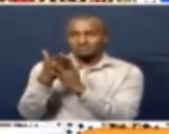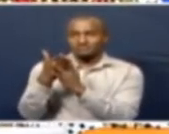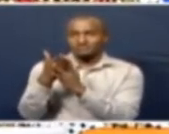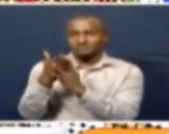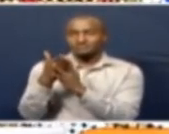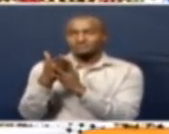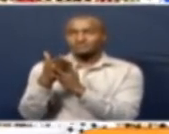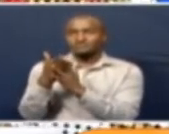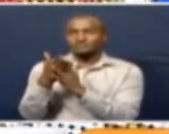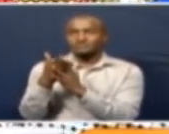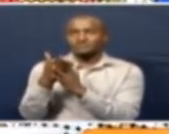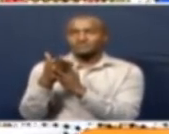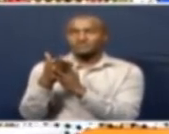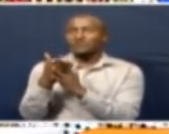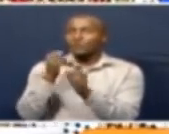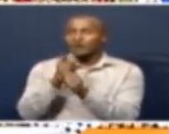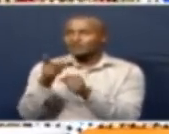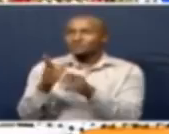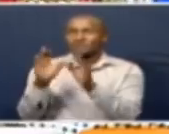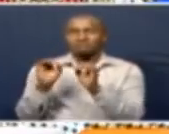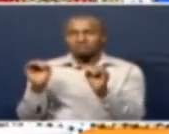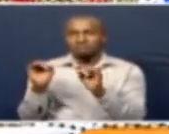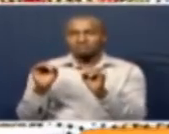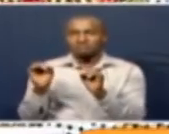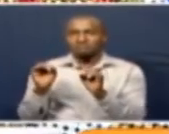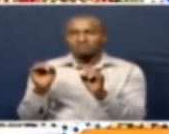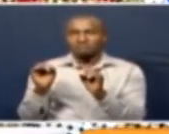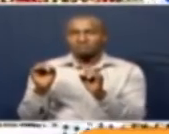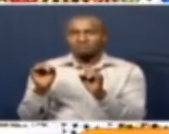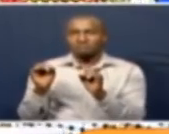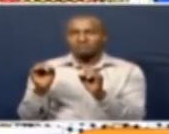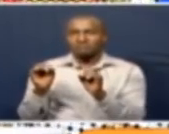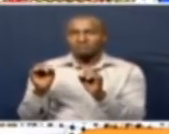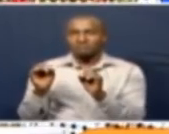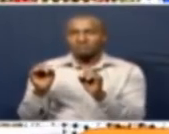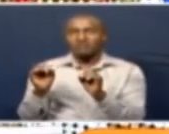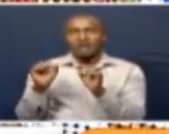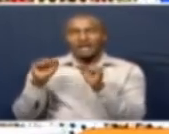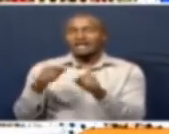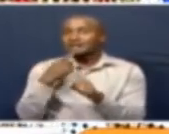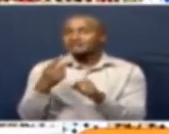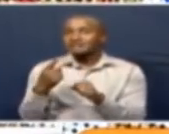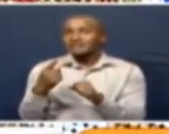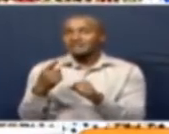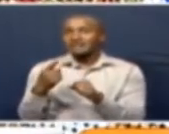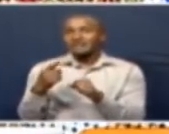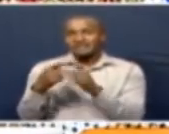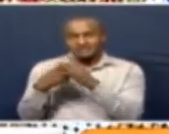but it doesn't work like that, basically. And what also I can say about starting out